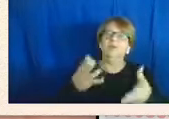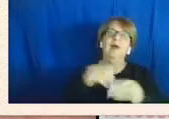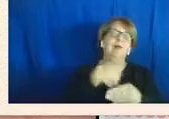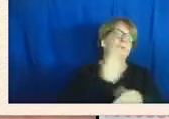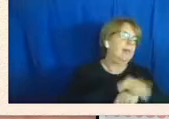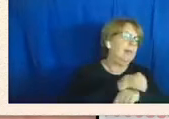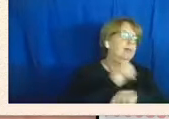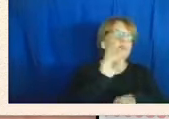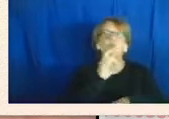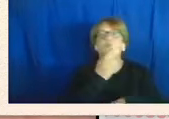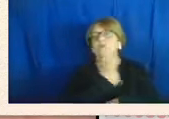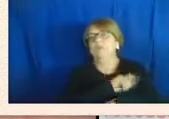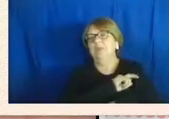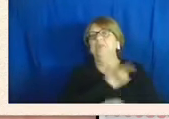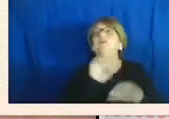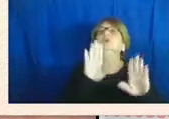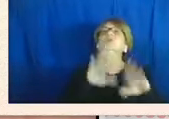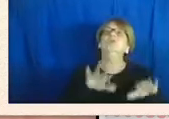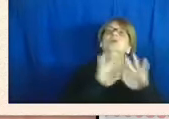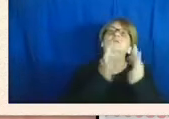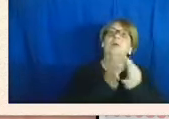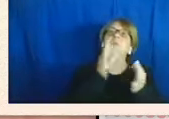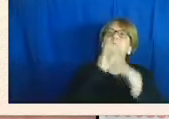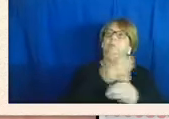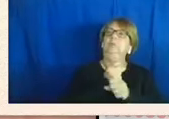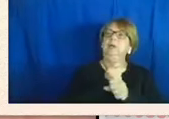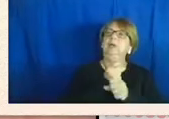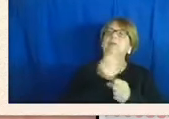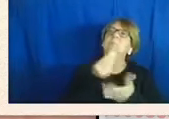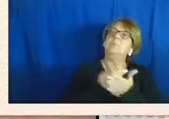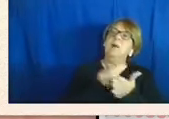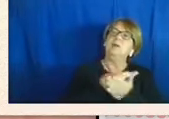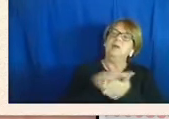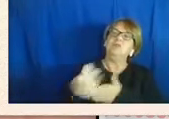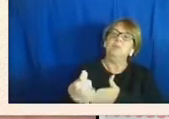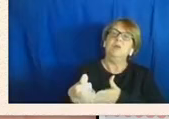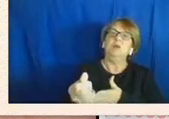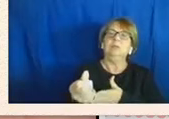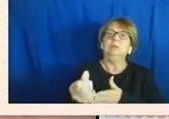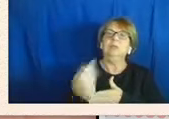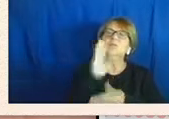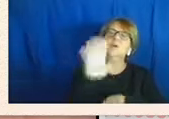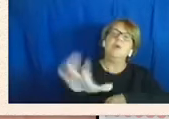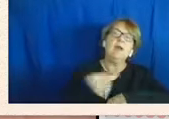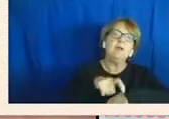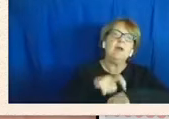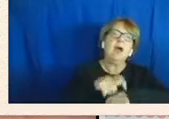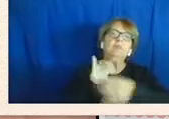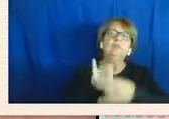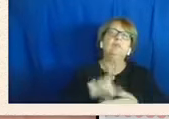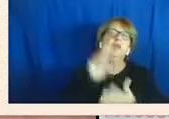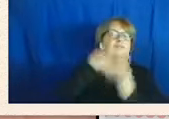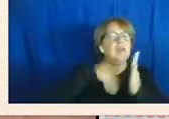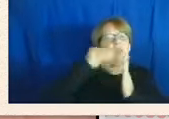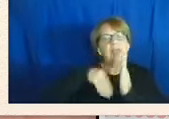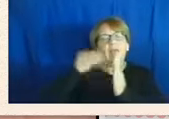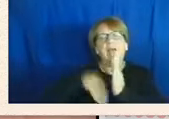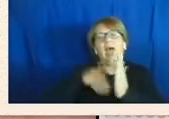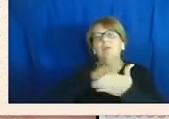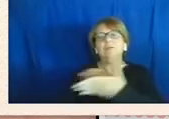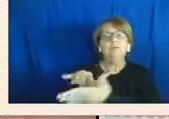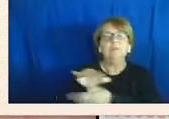receive some monetary reimbursement for time related to filling out study measures, as well as